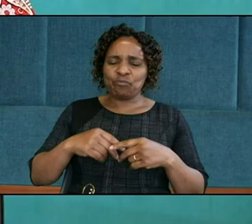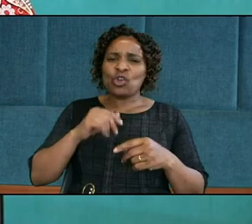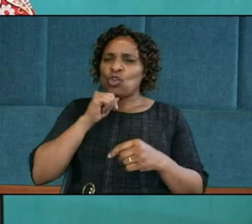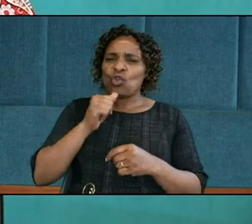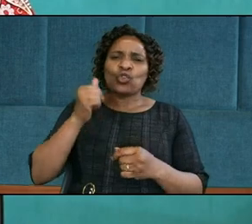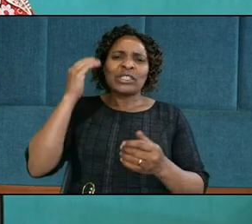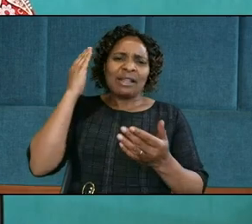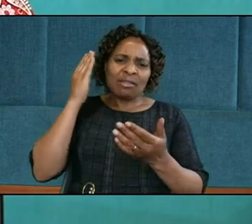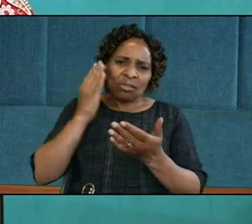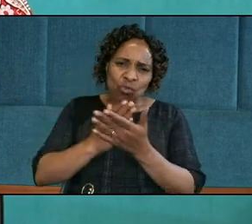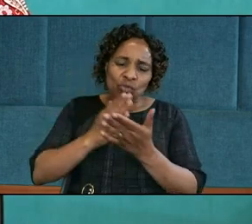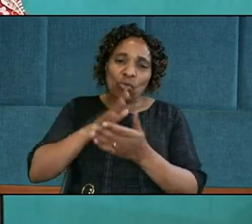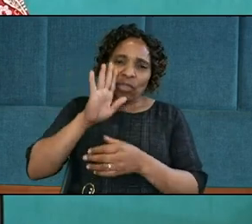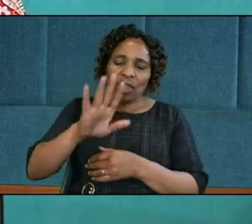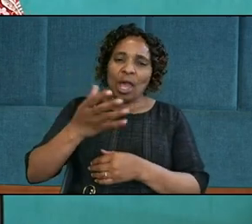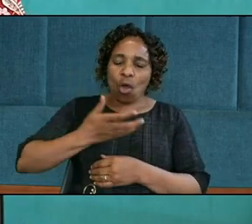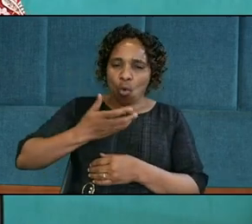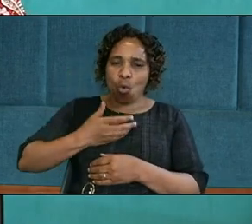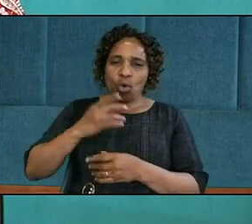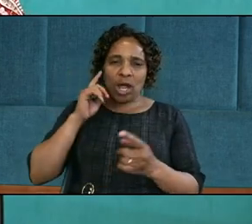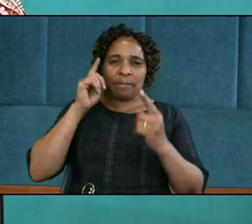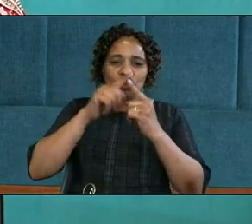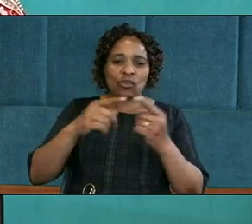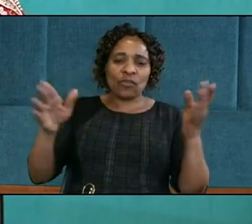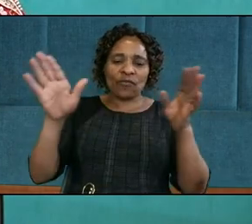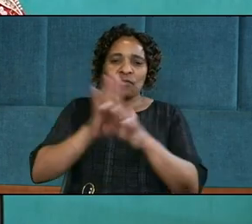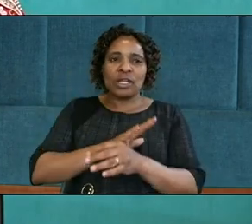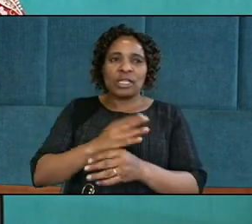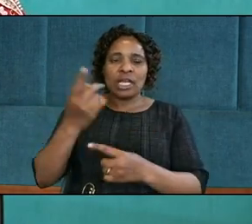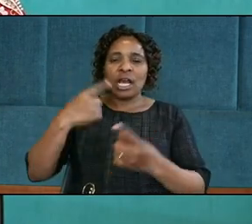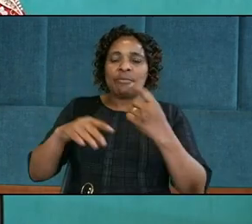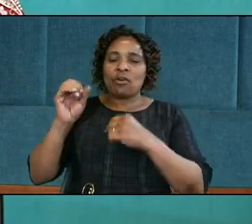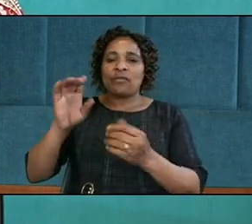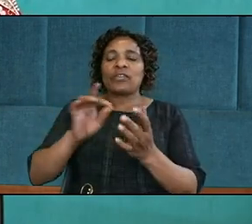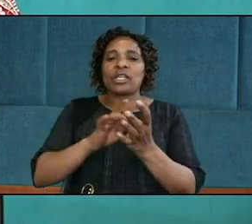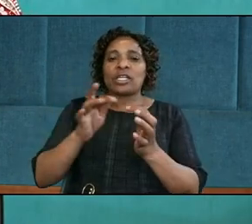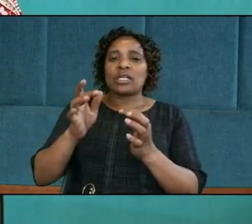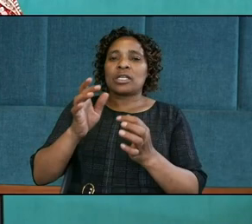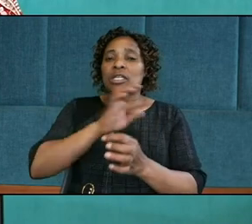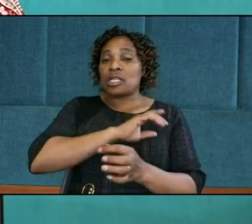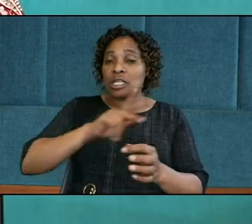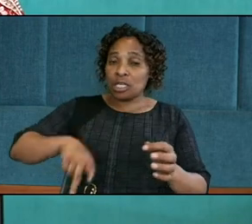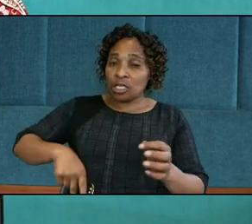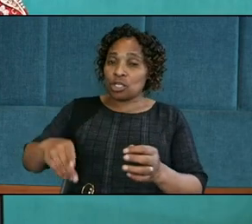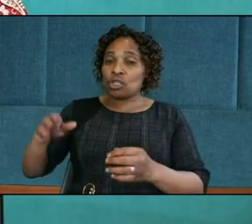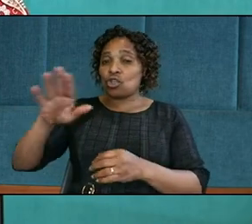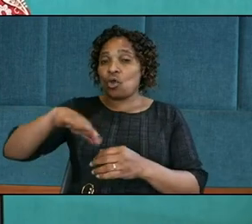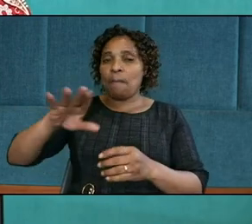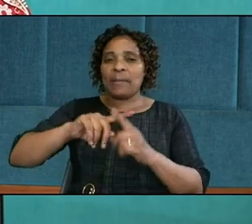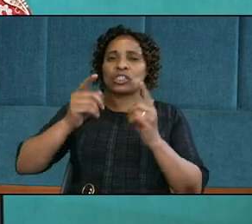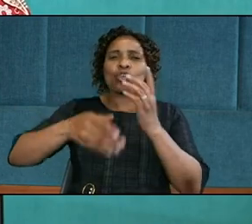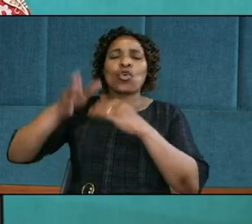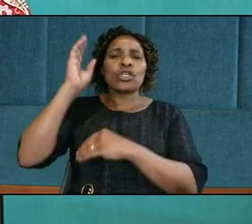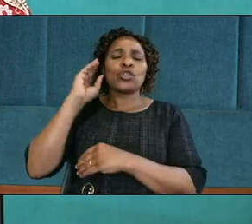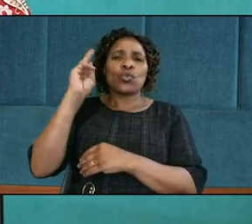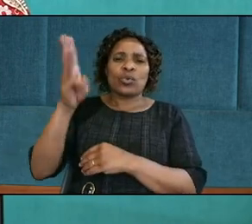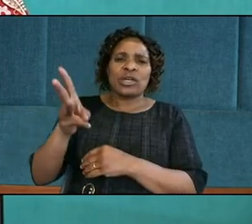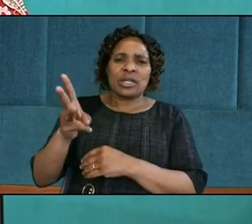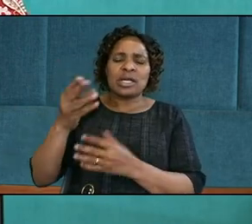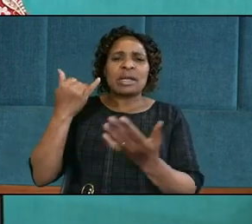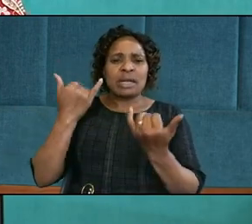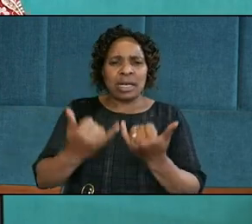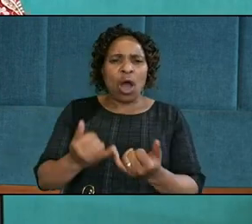their own ambition that will fulfill the coming of the kingdom, but it is God's will, you know. And so he's